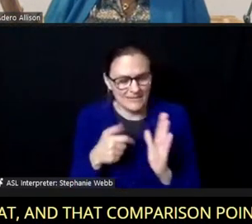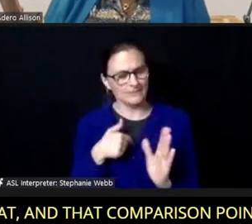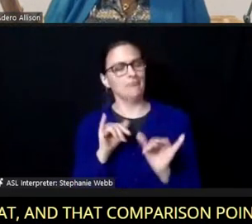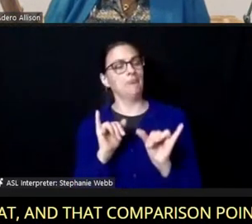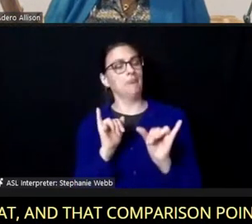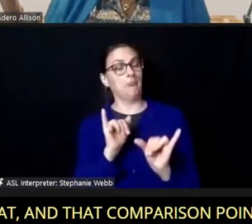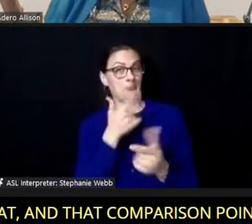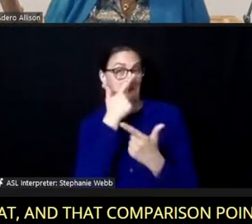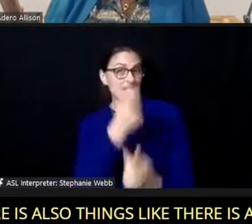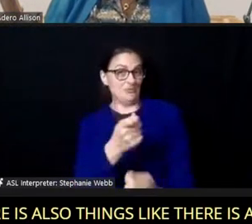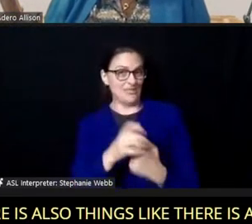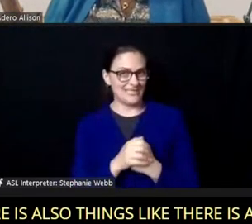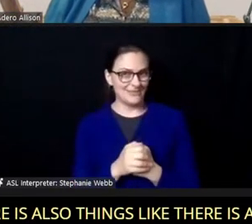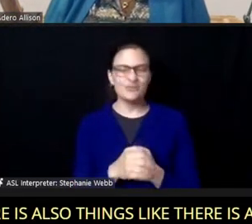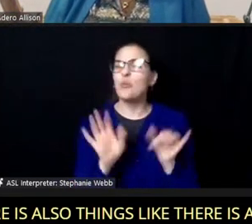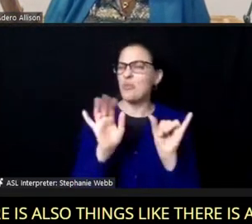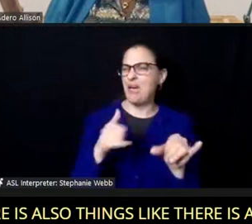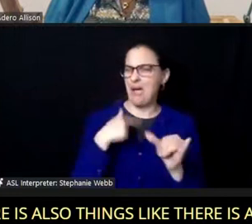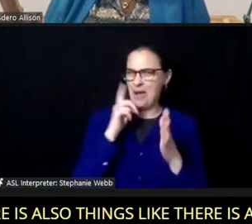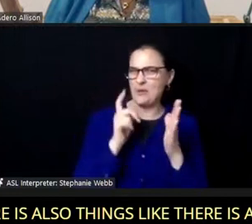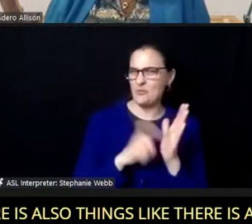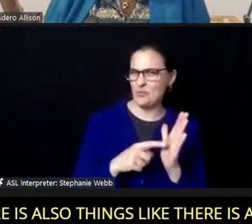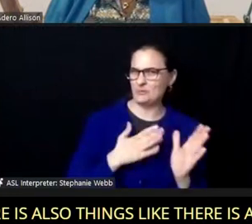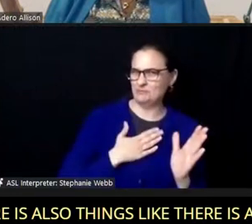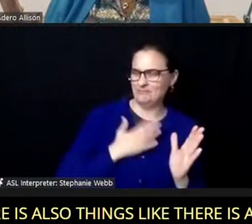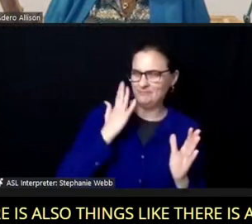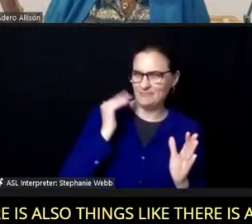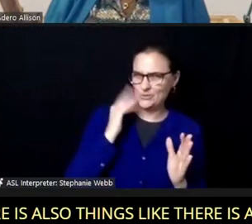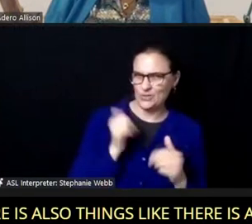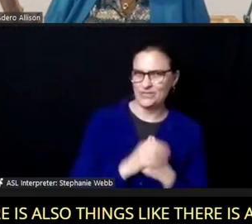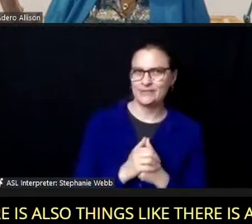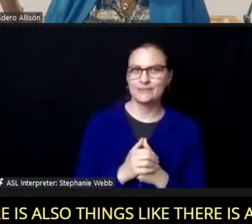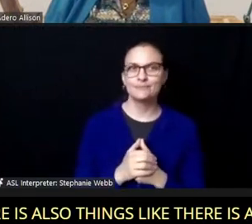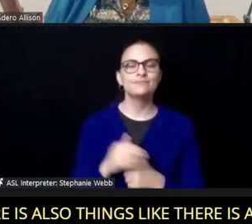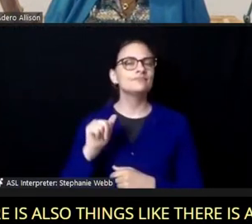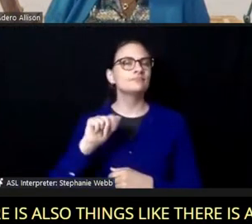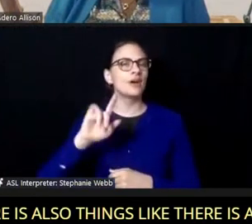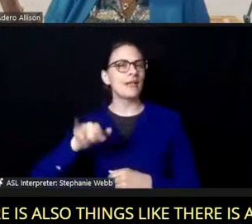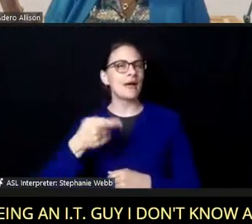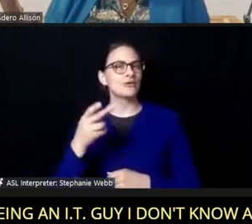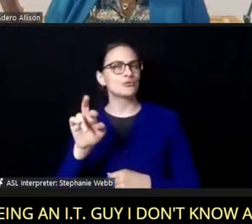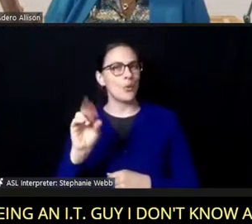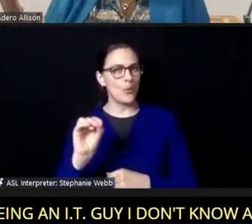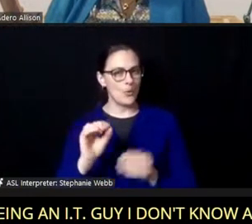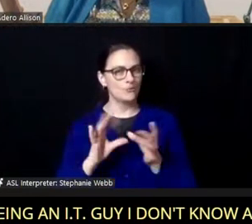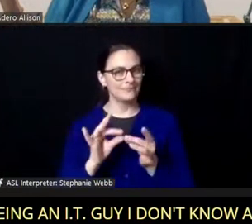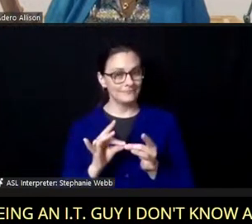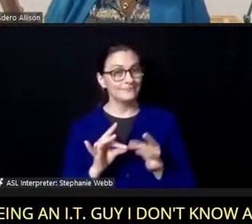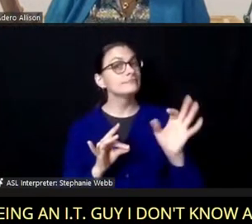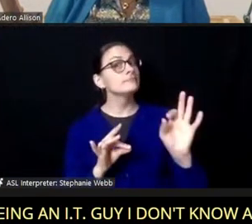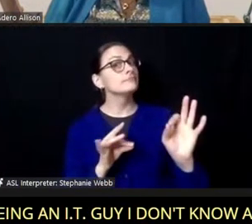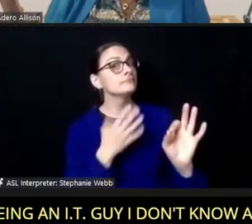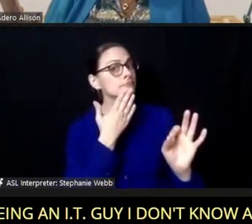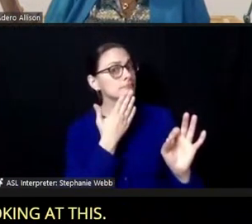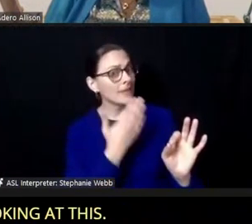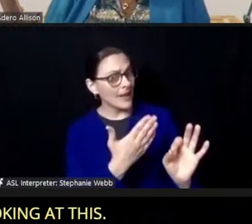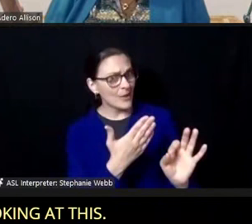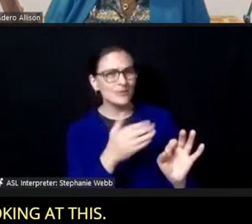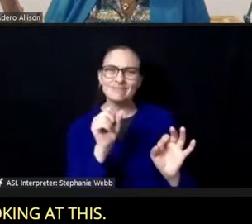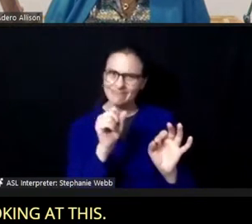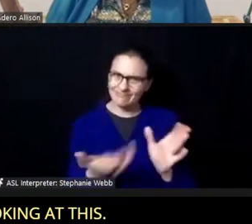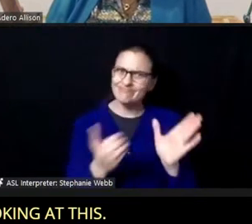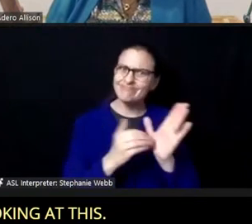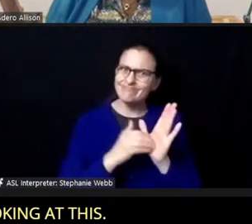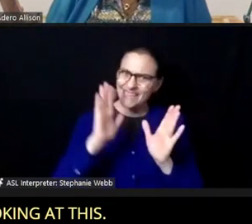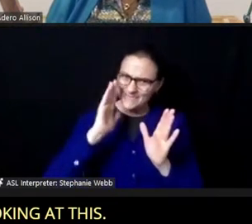looking at this. No, thank you for that. So again, it really sounds like consistency, right? How often can I